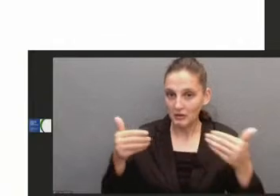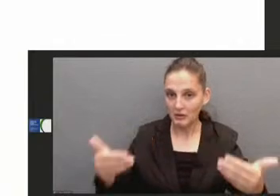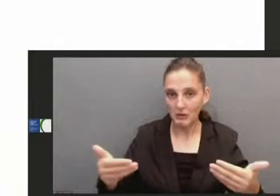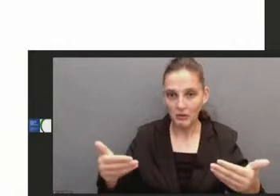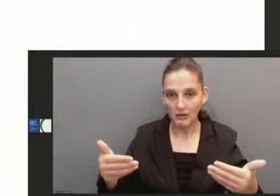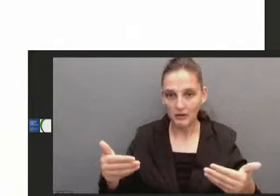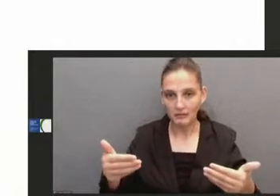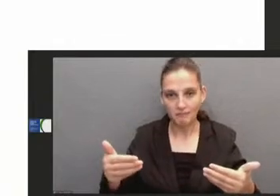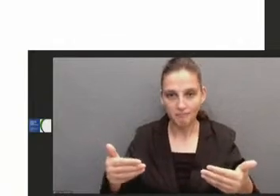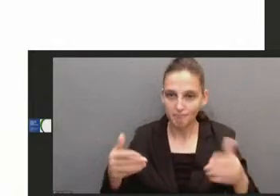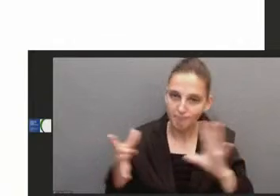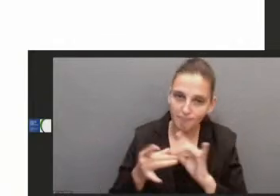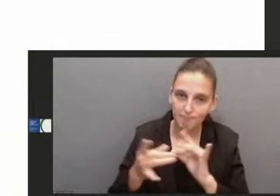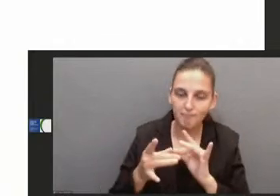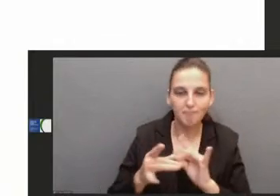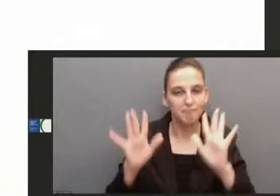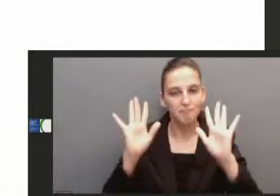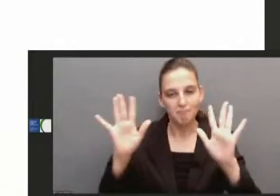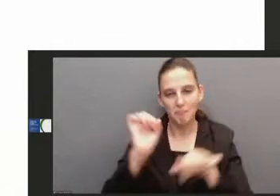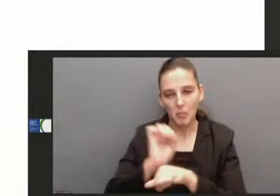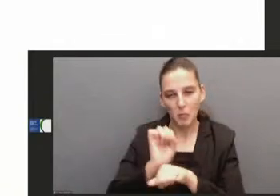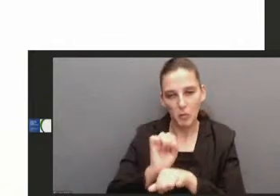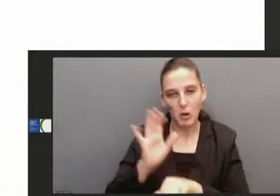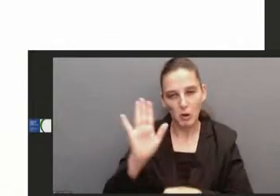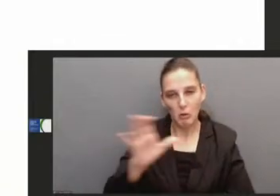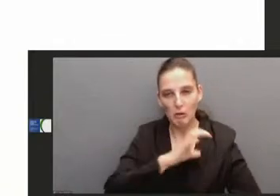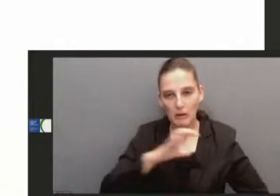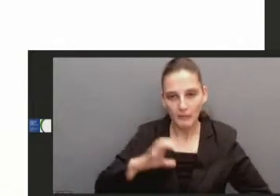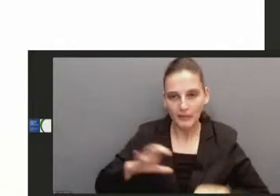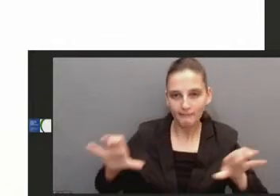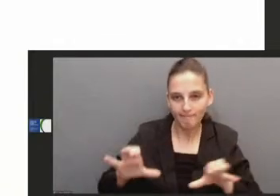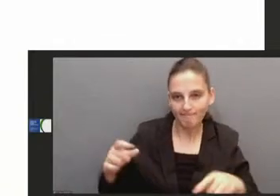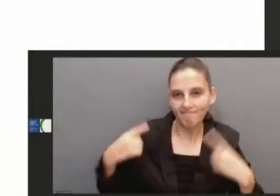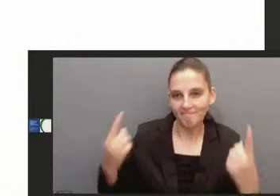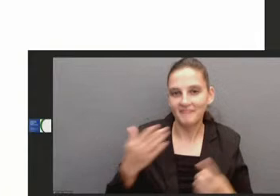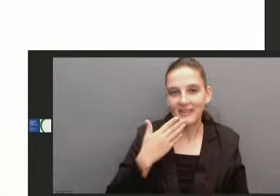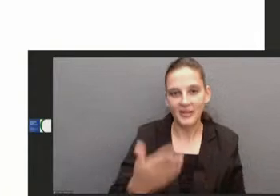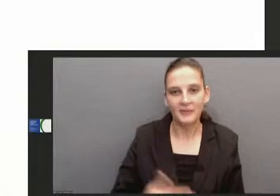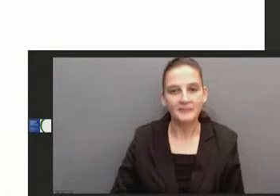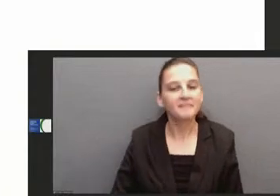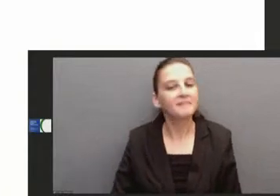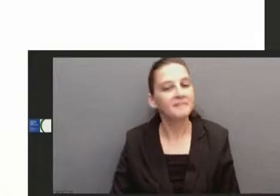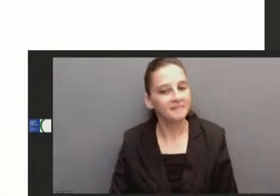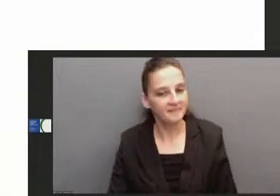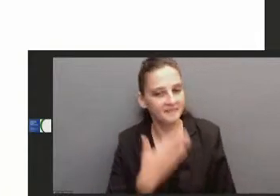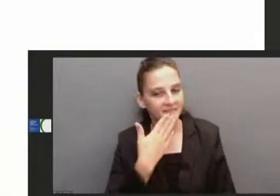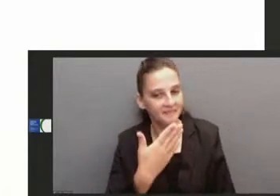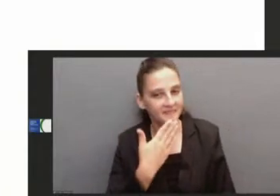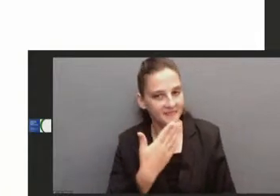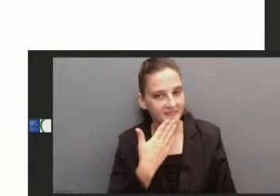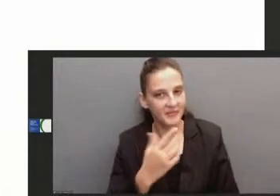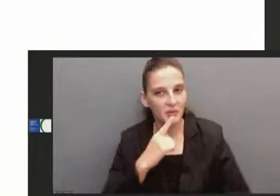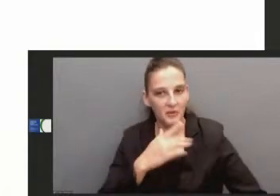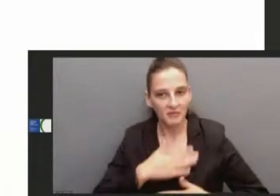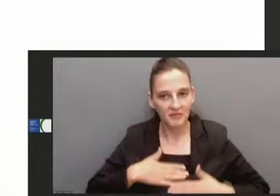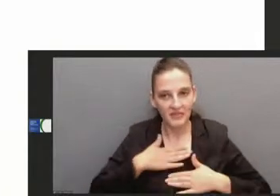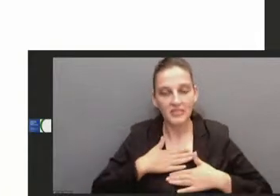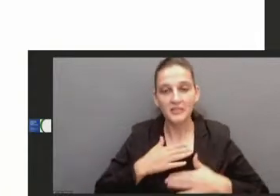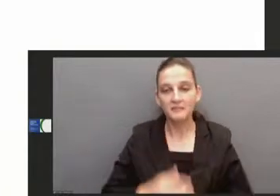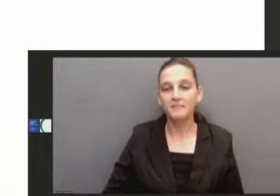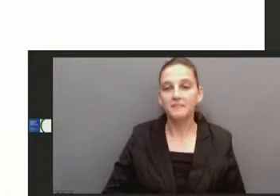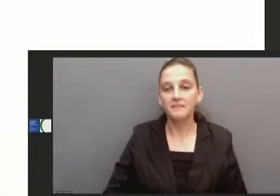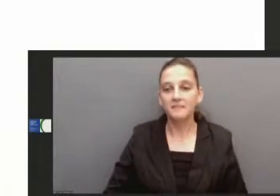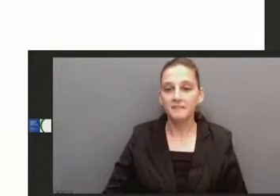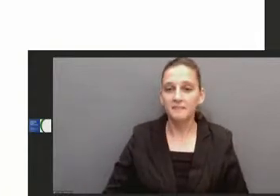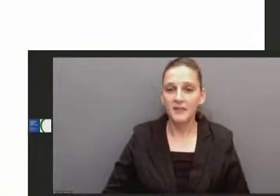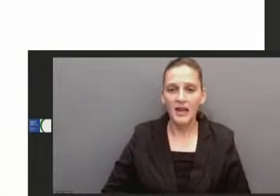outstanding work that the subcommittee has done. Thank you. Thank you, Dr. Okafor. I appreciate it. And I represent a great